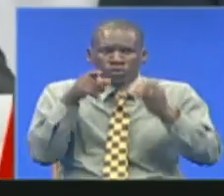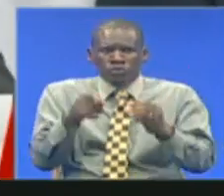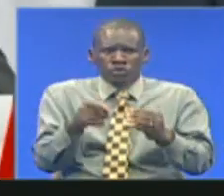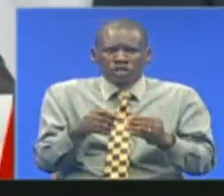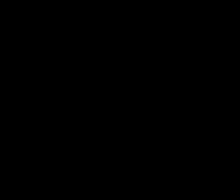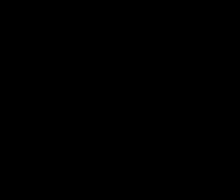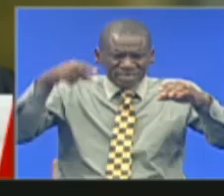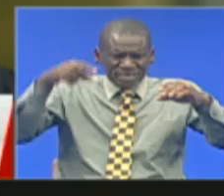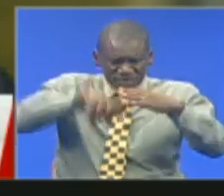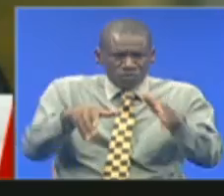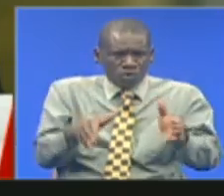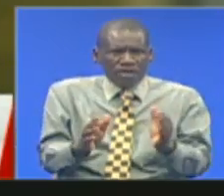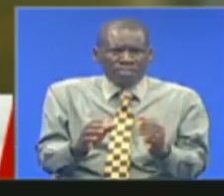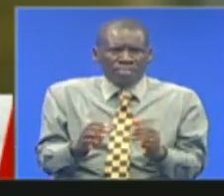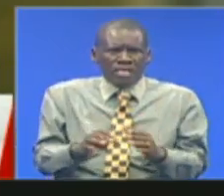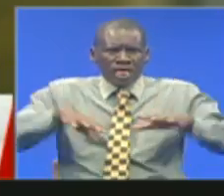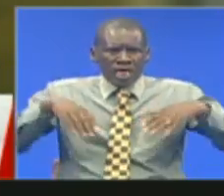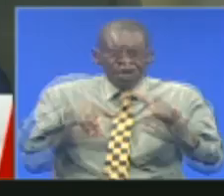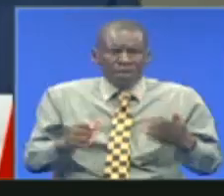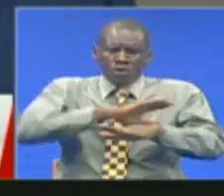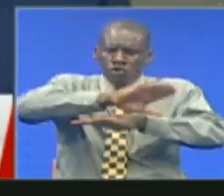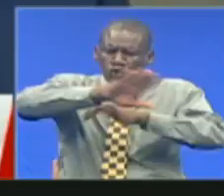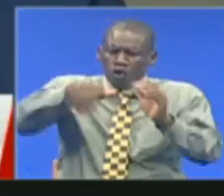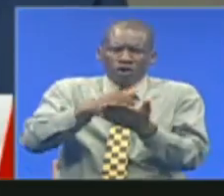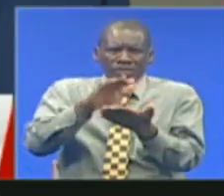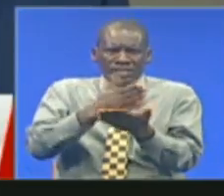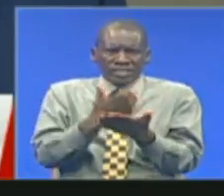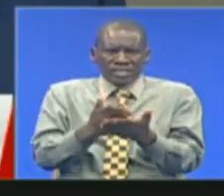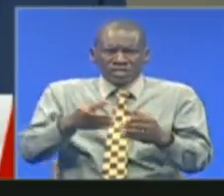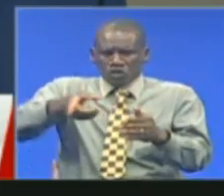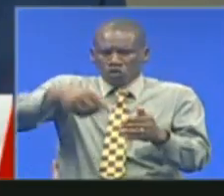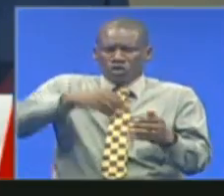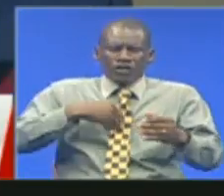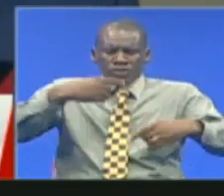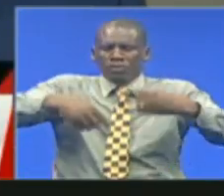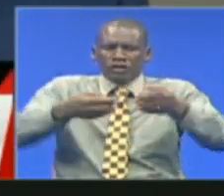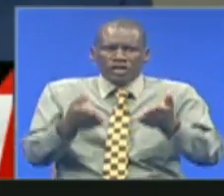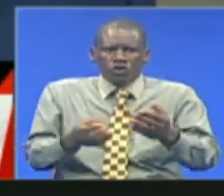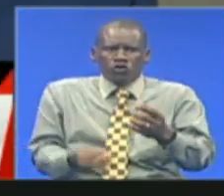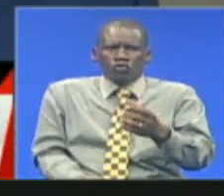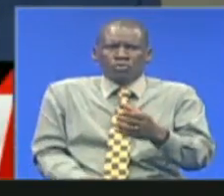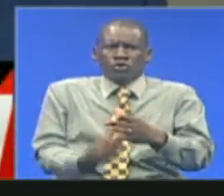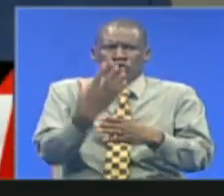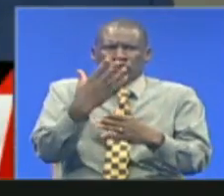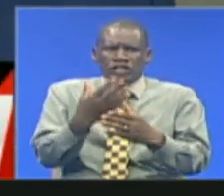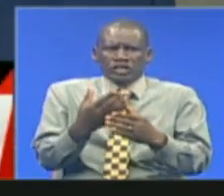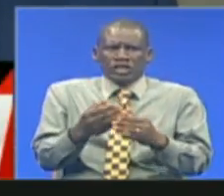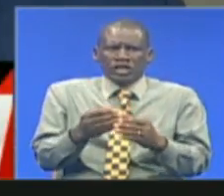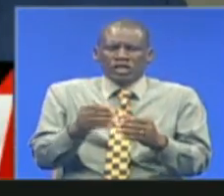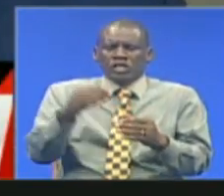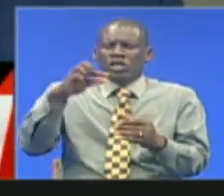great detail about all the sectors. We are in the process of producing the